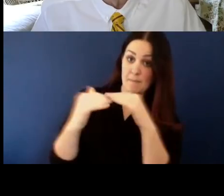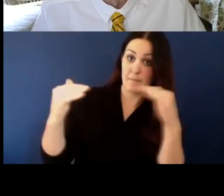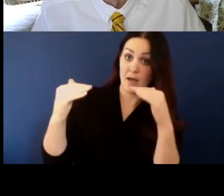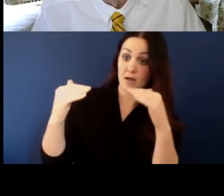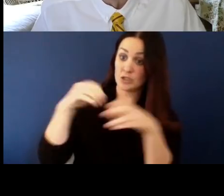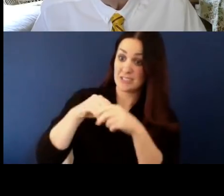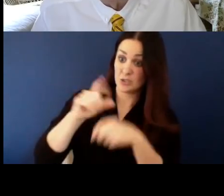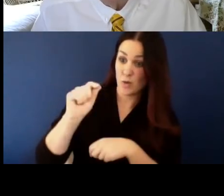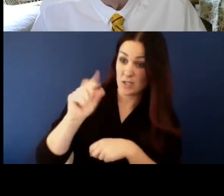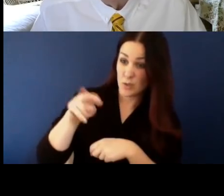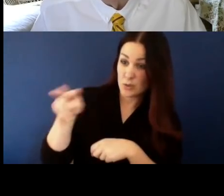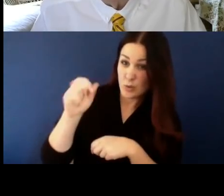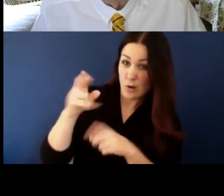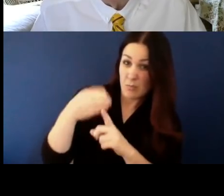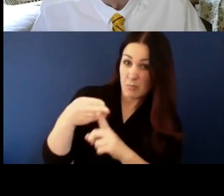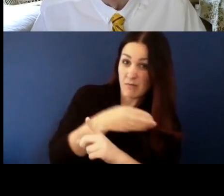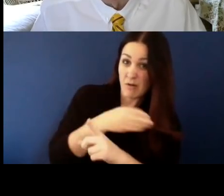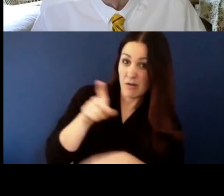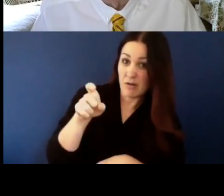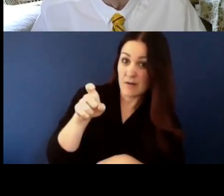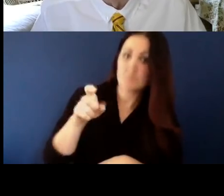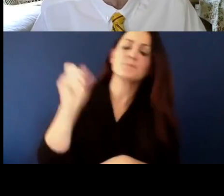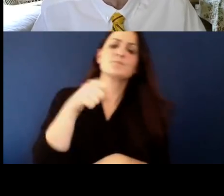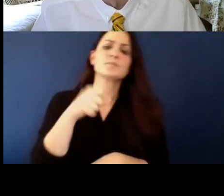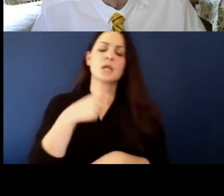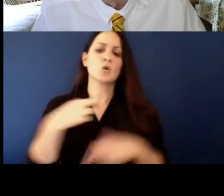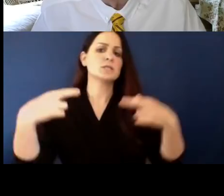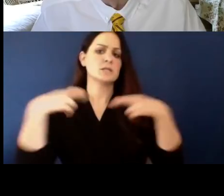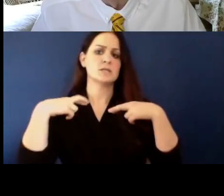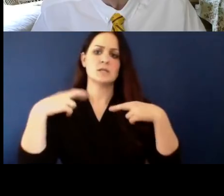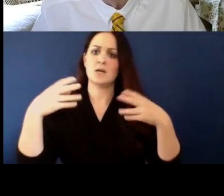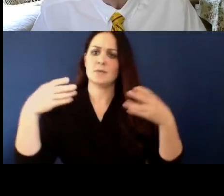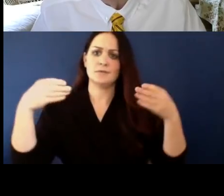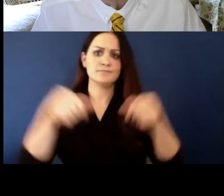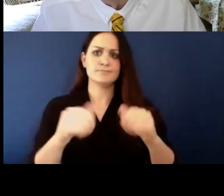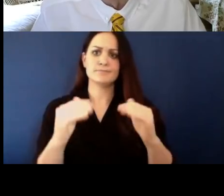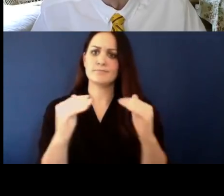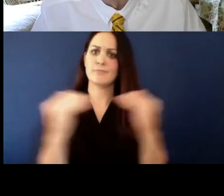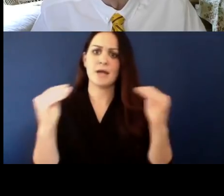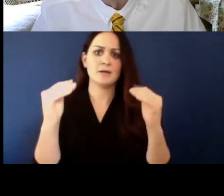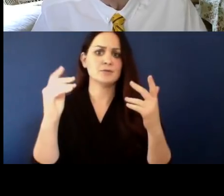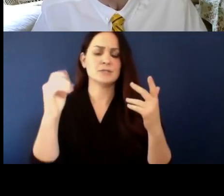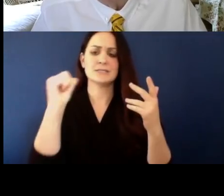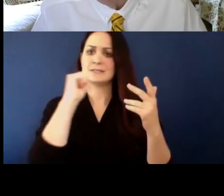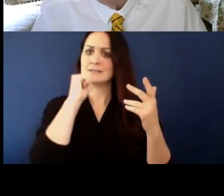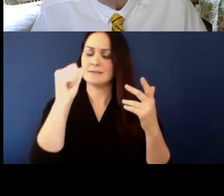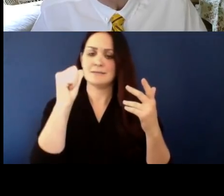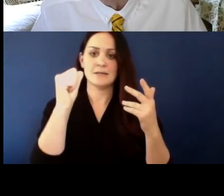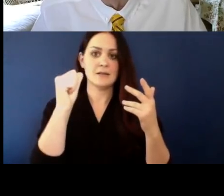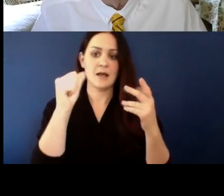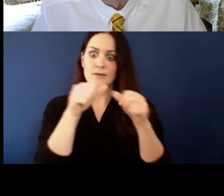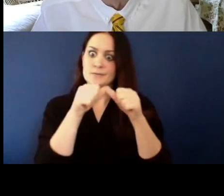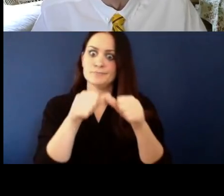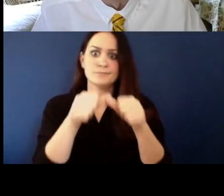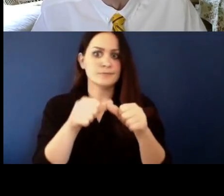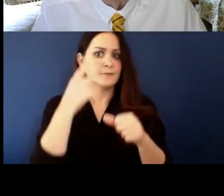Yes. So the retirement match will absolutely not go on past 2020 for fiscal